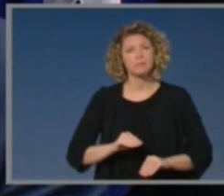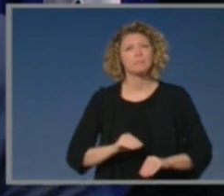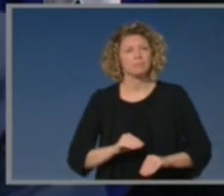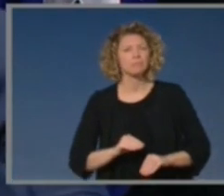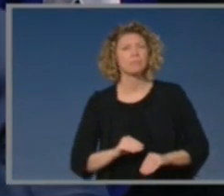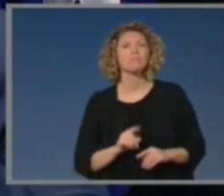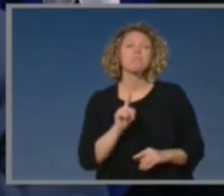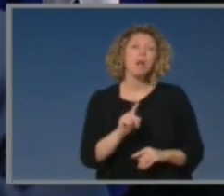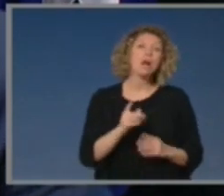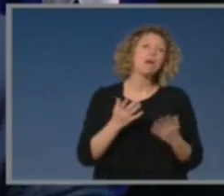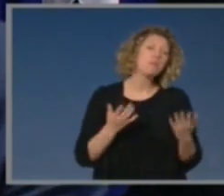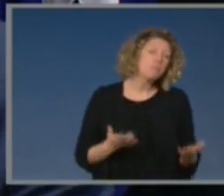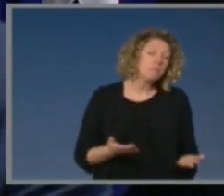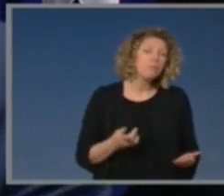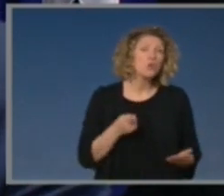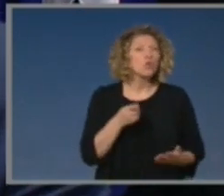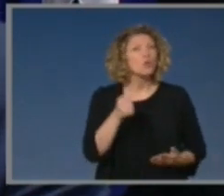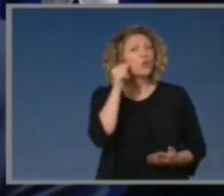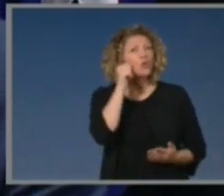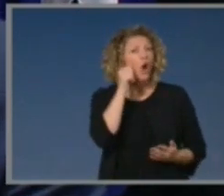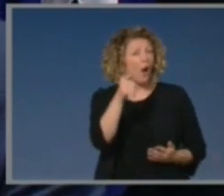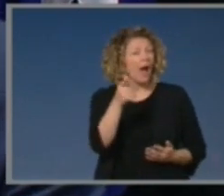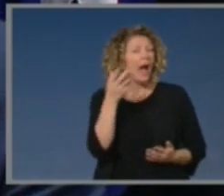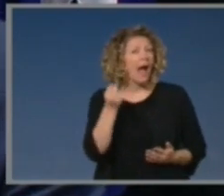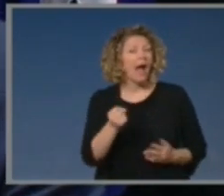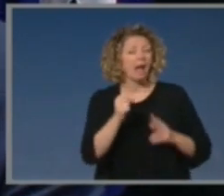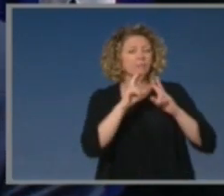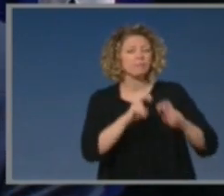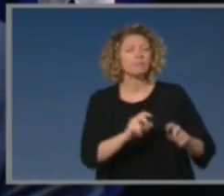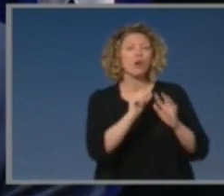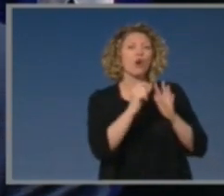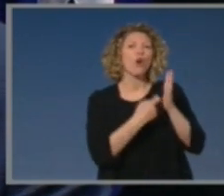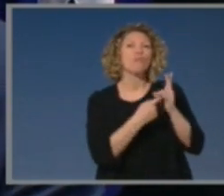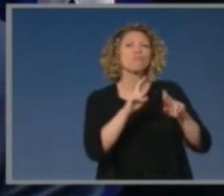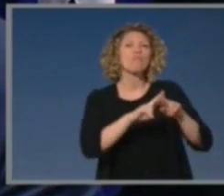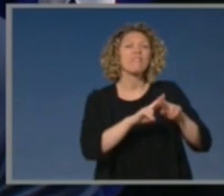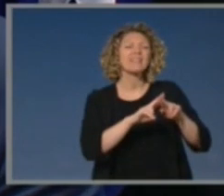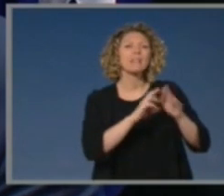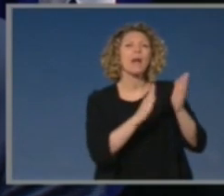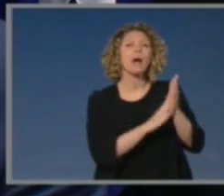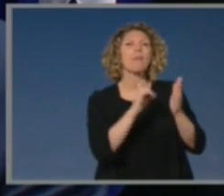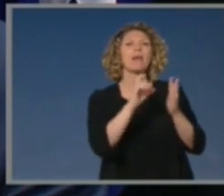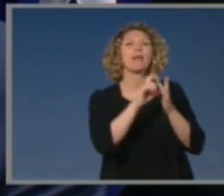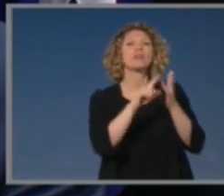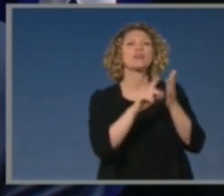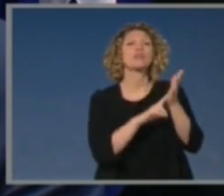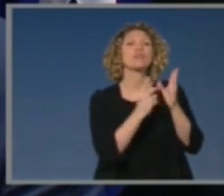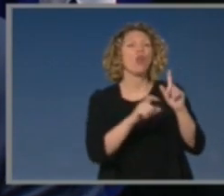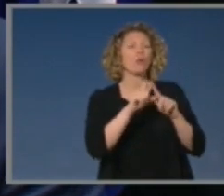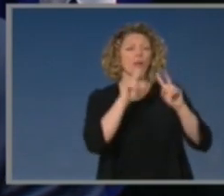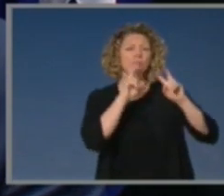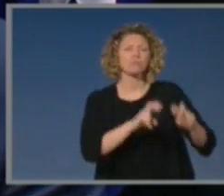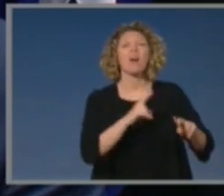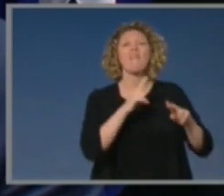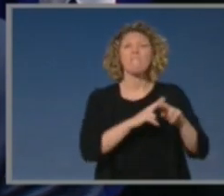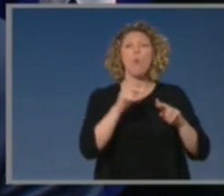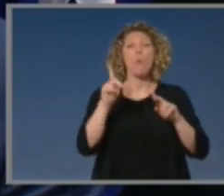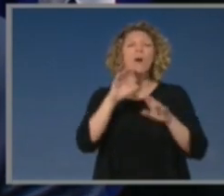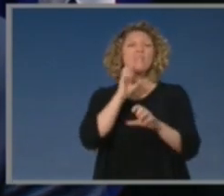be familiar with the work from Professor McDonald from some years ago that was done for the Department of Immigration, and he'd